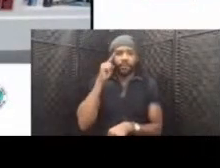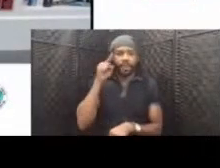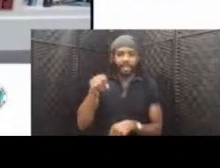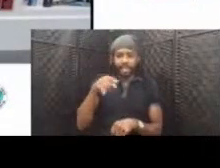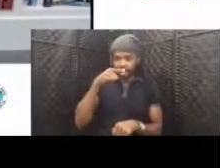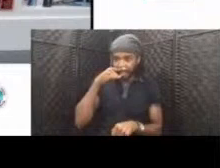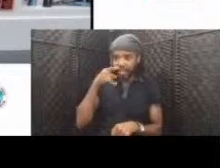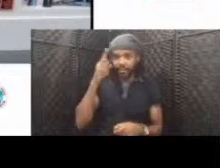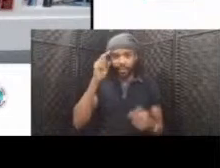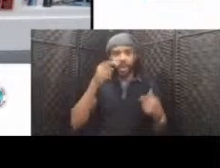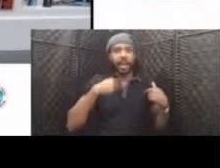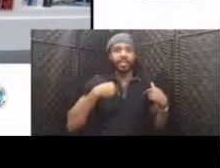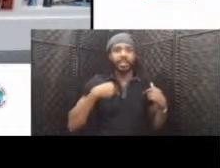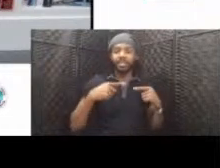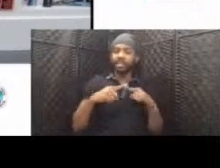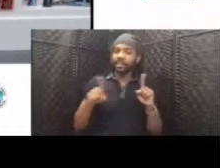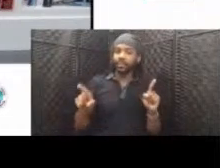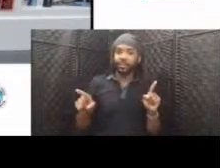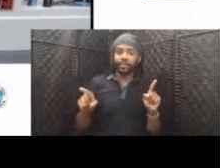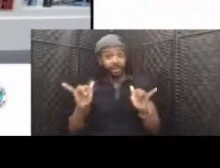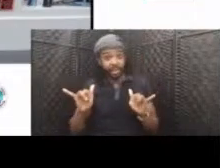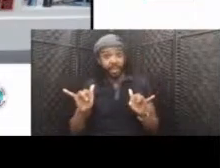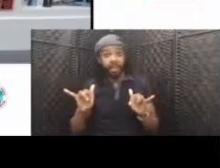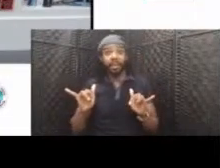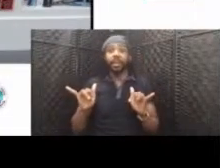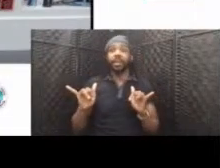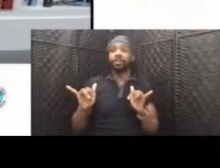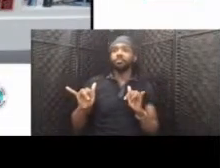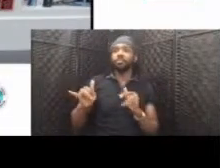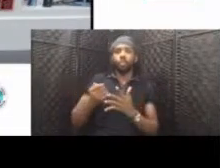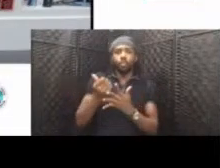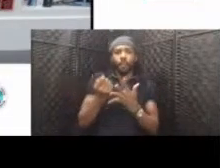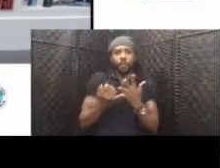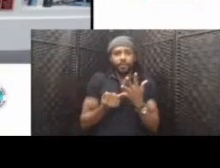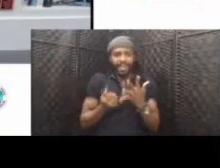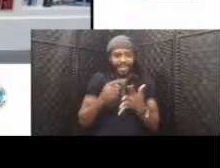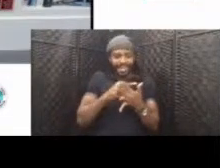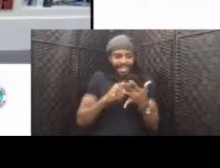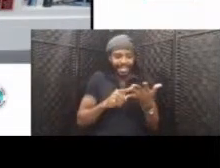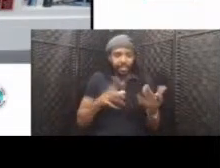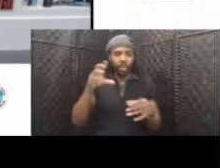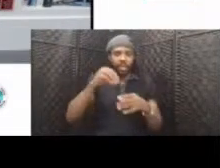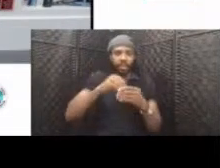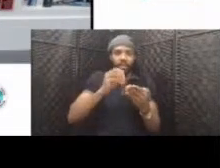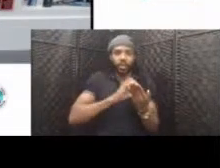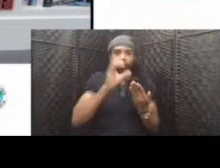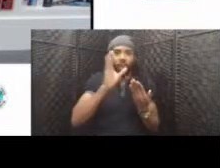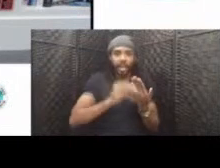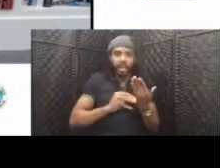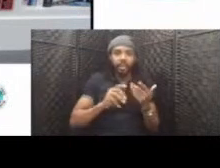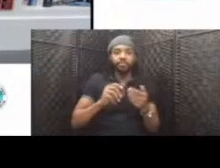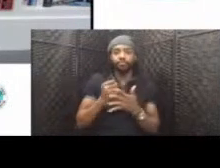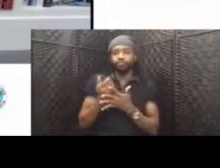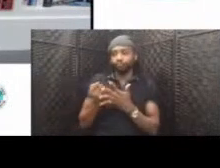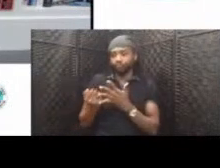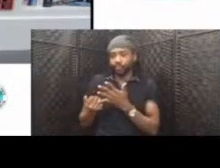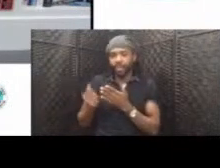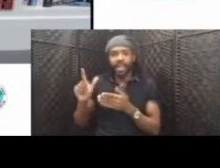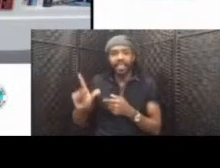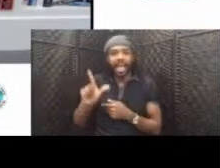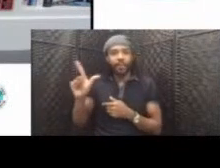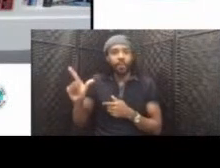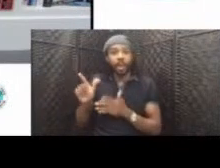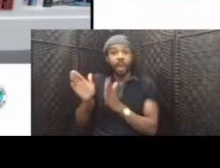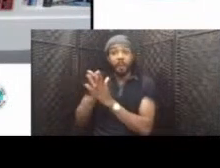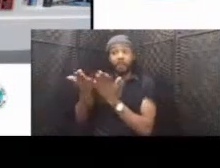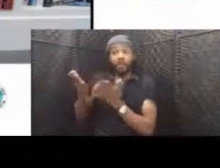as it is for us. They don't have to go curriculums Kendi from burst the libraries, internet. books about people